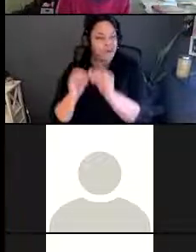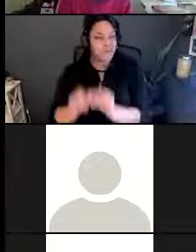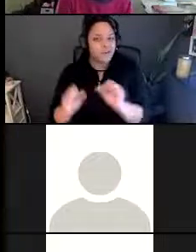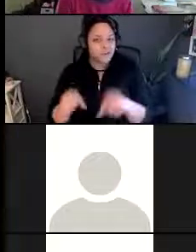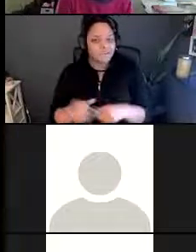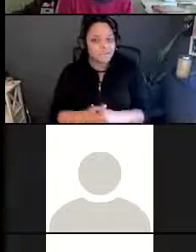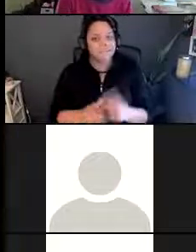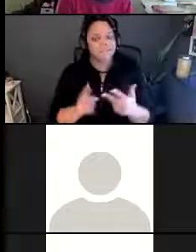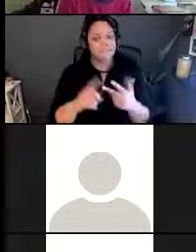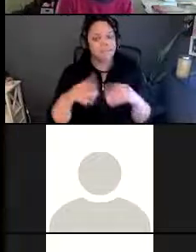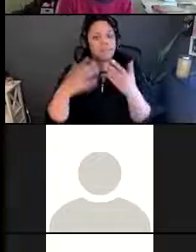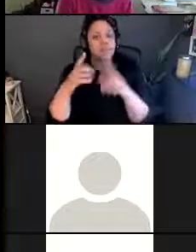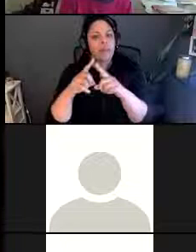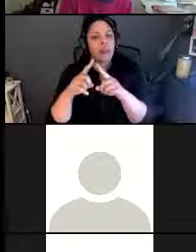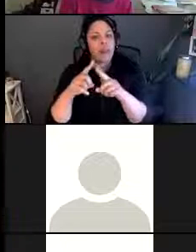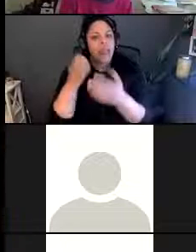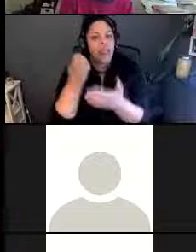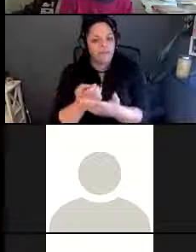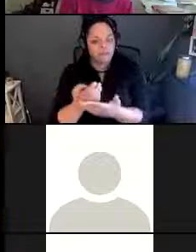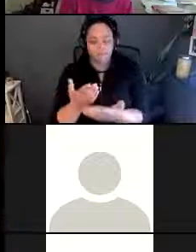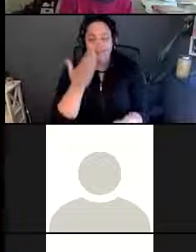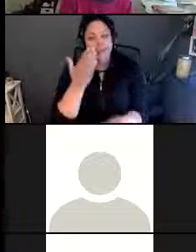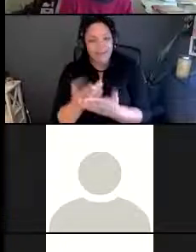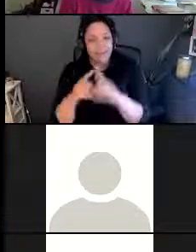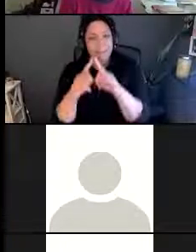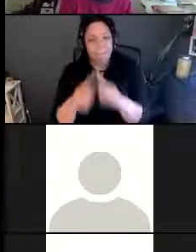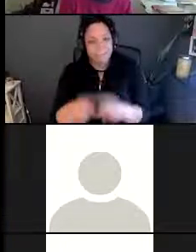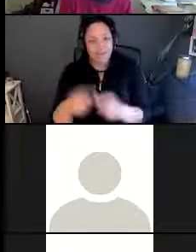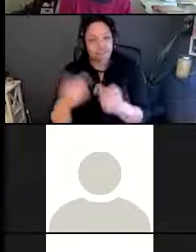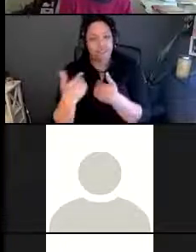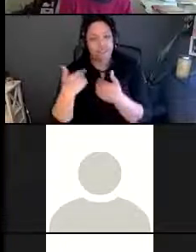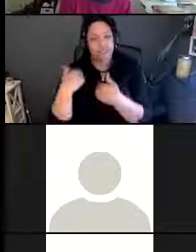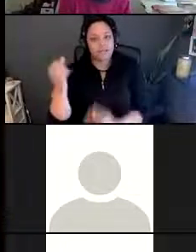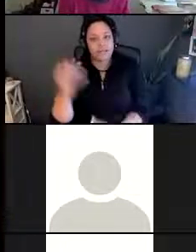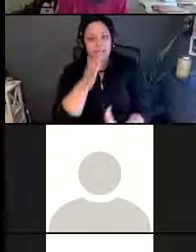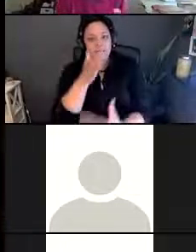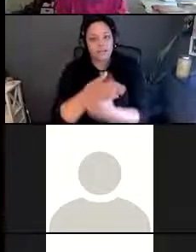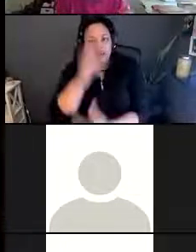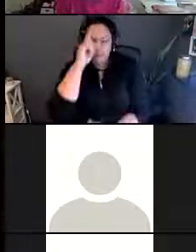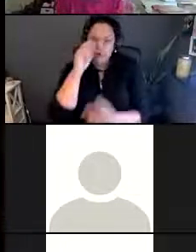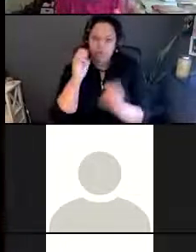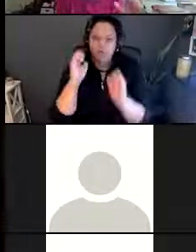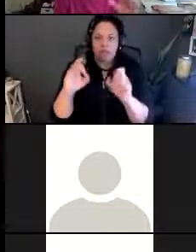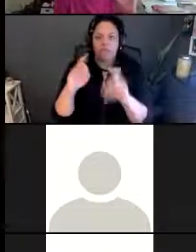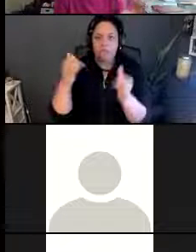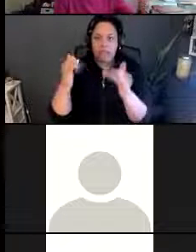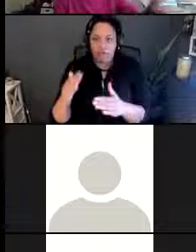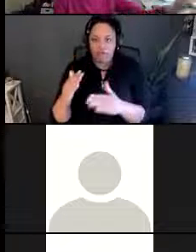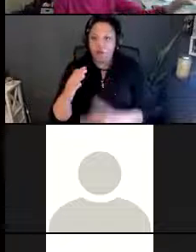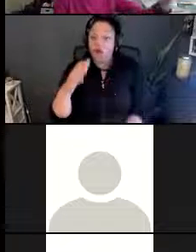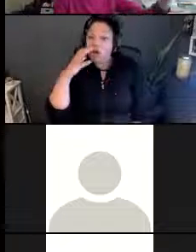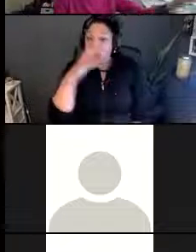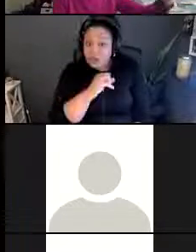Provide evidence-based, responsible gambling interventions to inform players. That's assuming we're putting